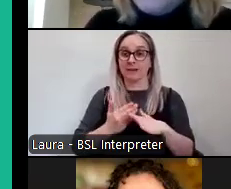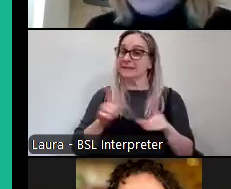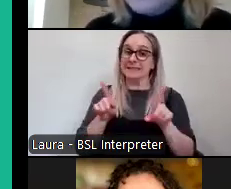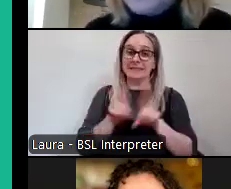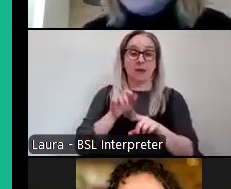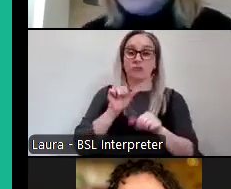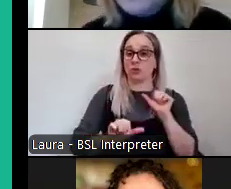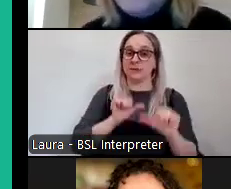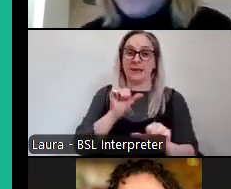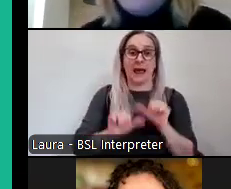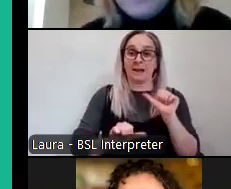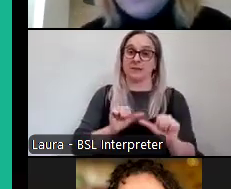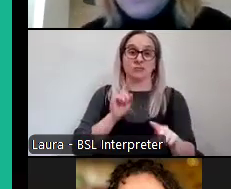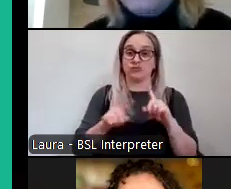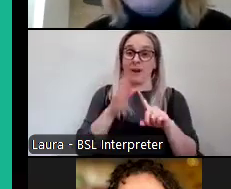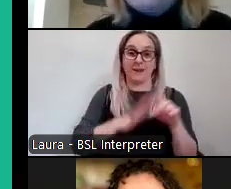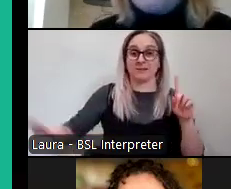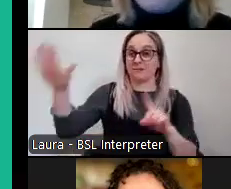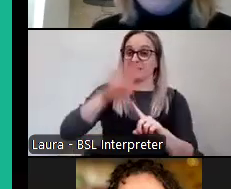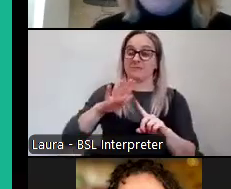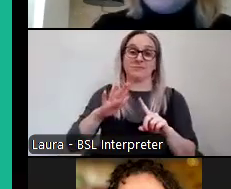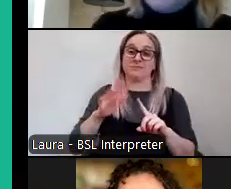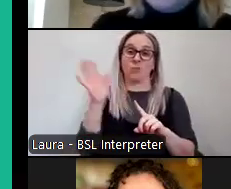application process as everybody else.